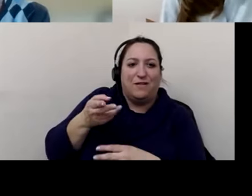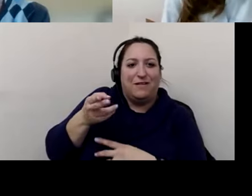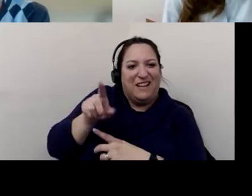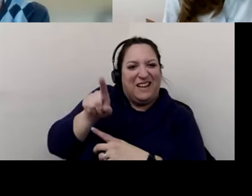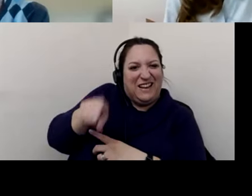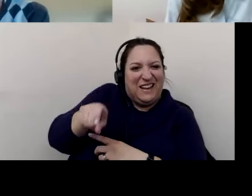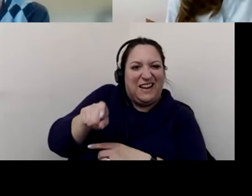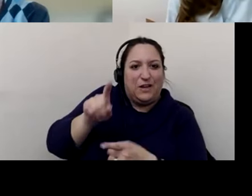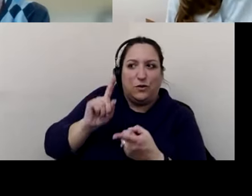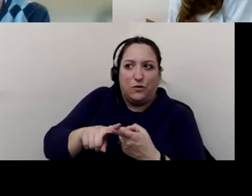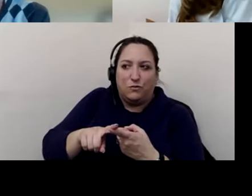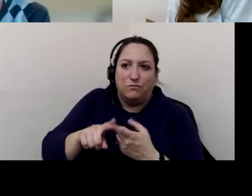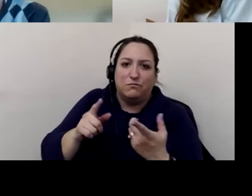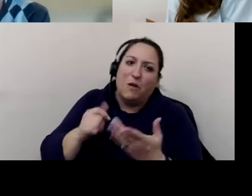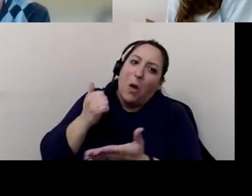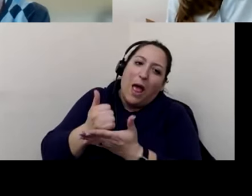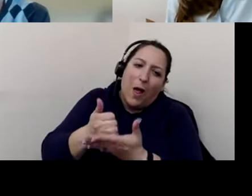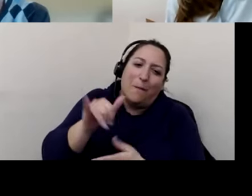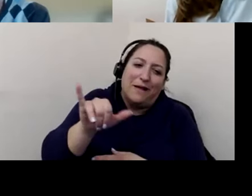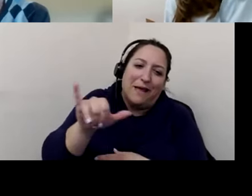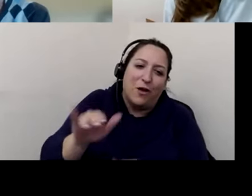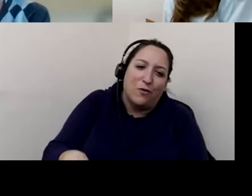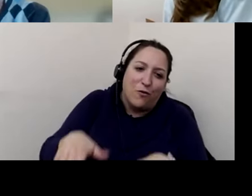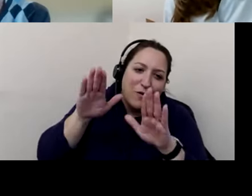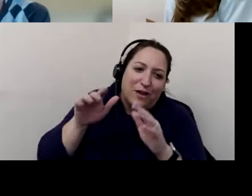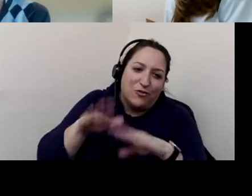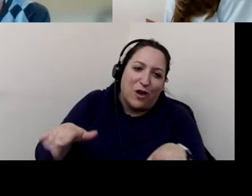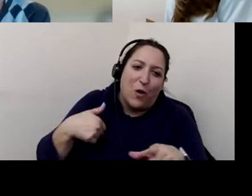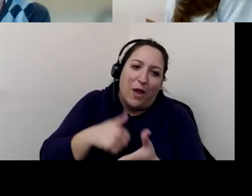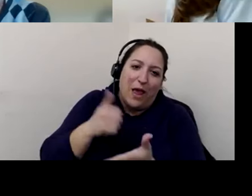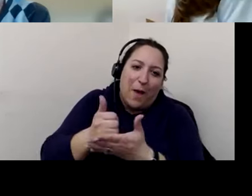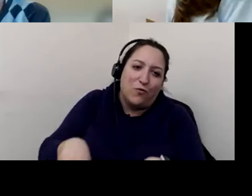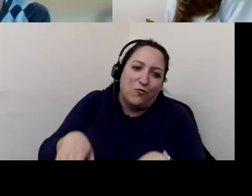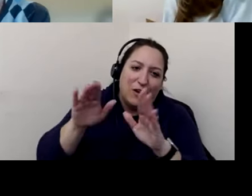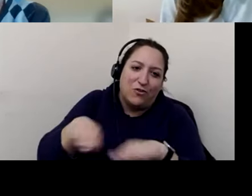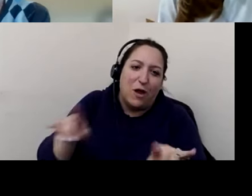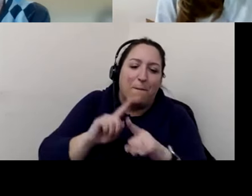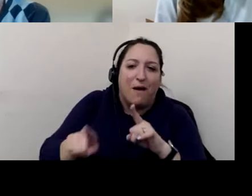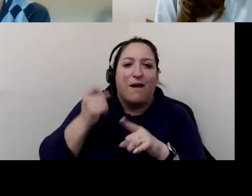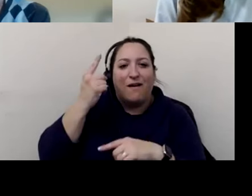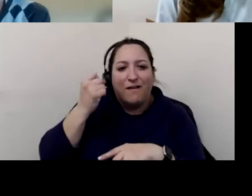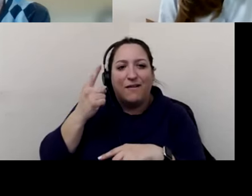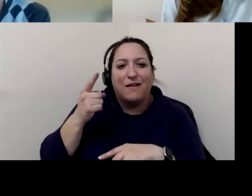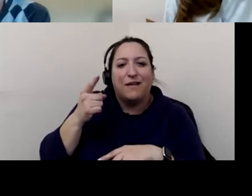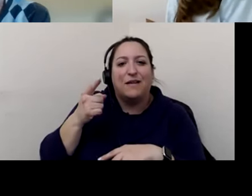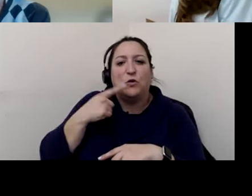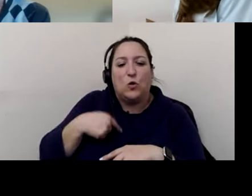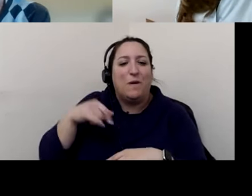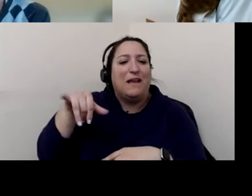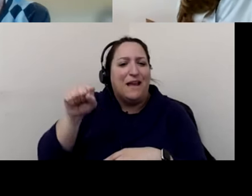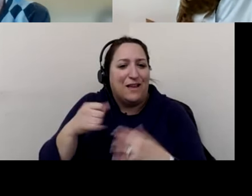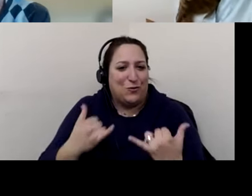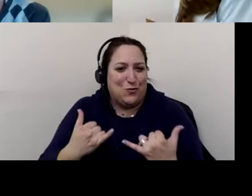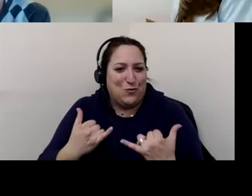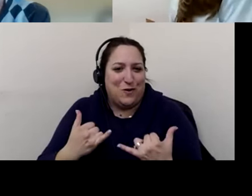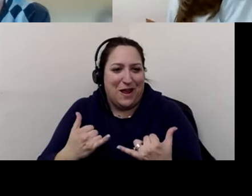help, we helped him also raise his child. And what Kenny had told me was that, yes, where he is